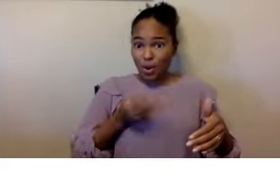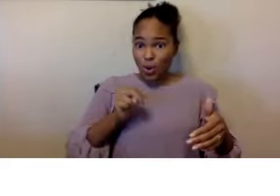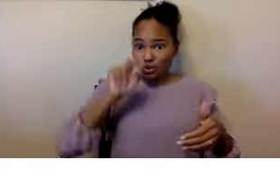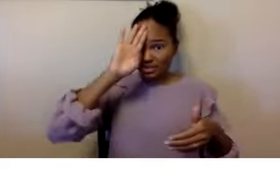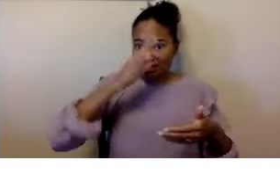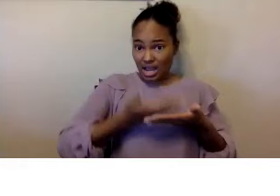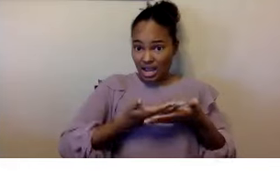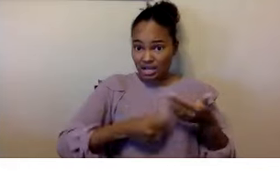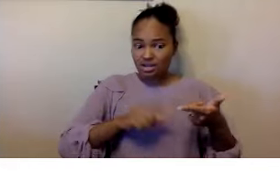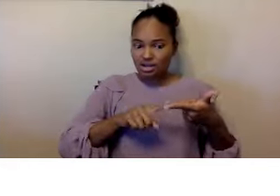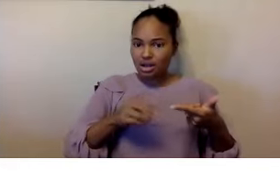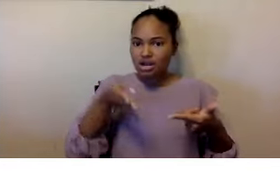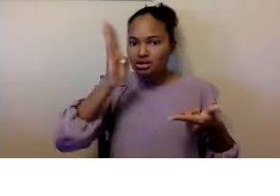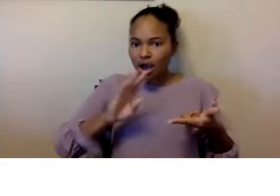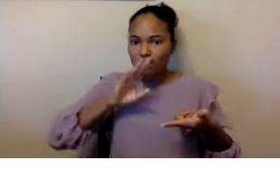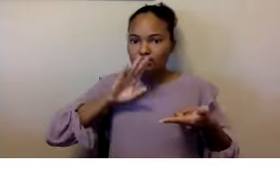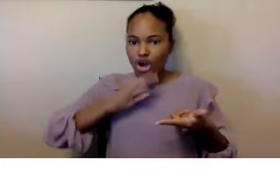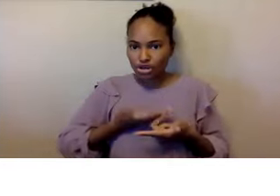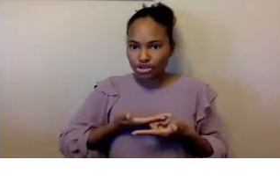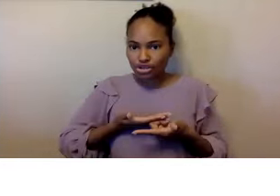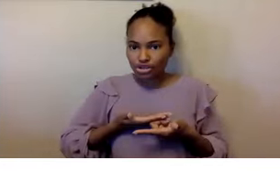And that experience is unique to